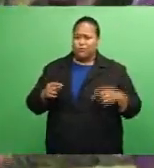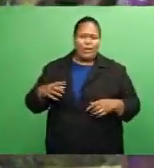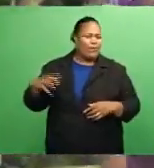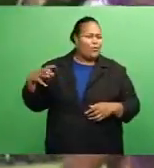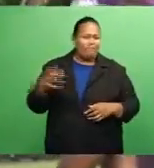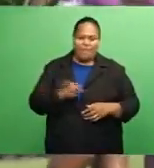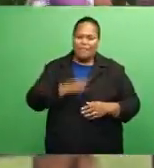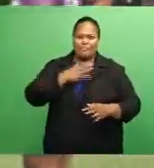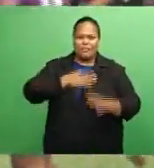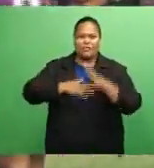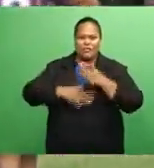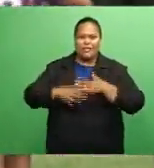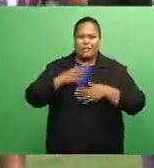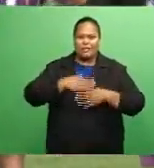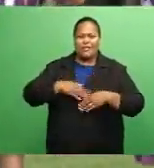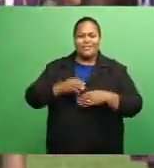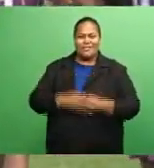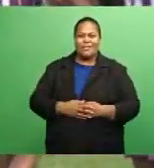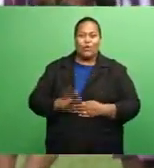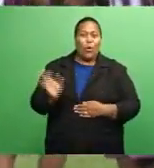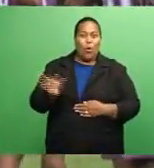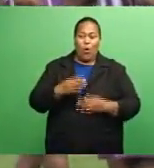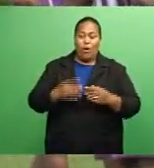will need to step up and control the game.